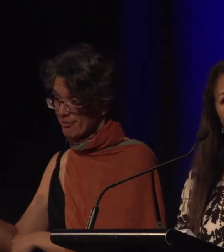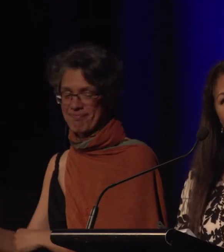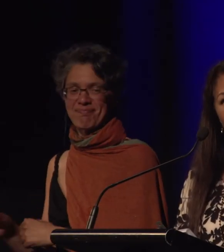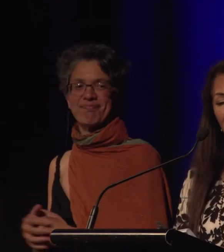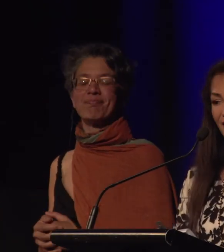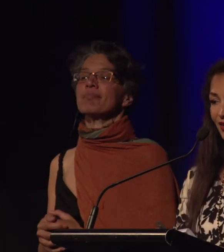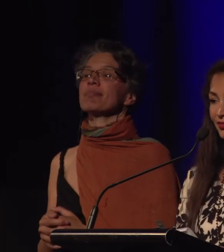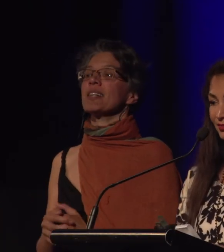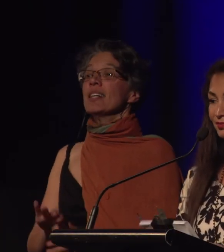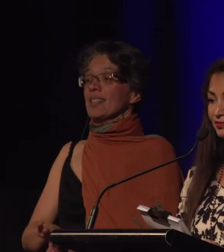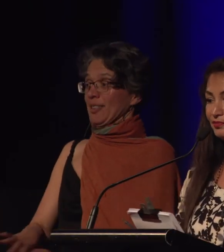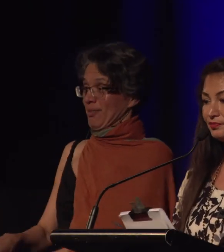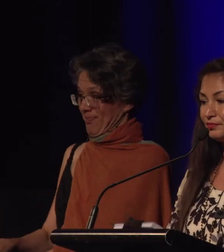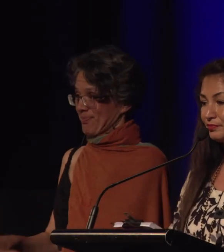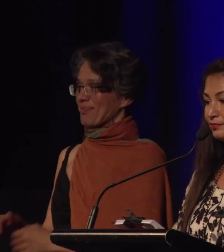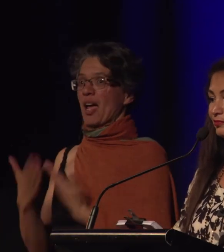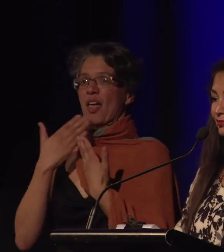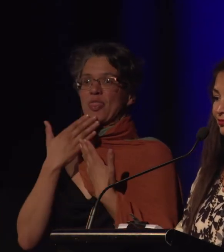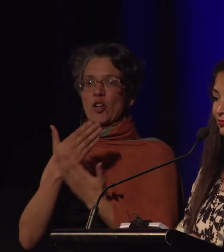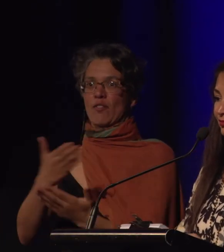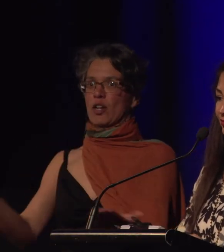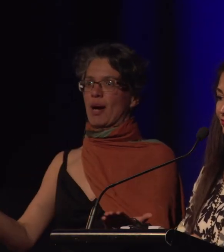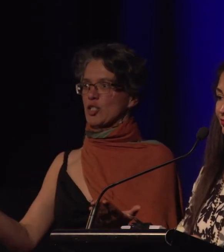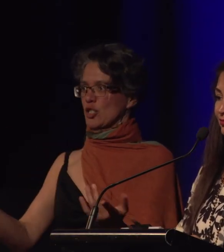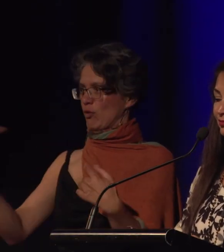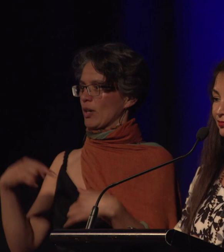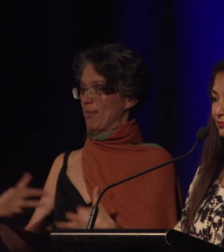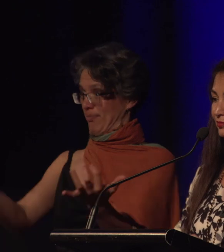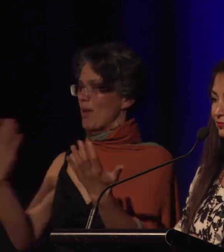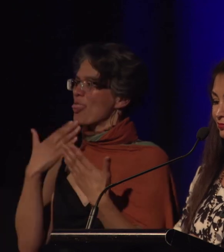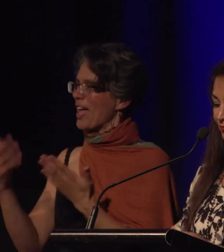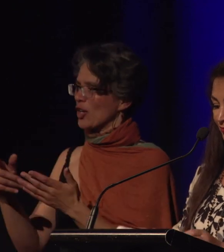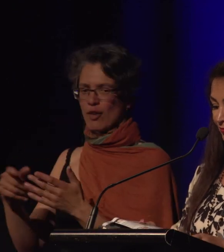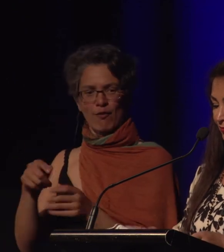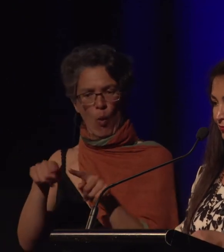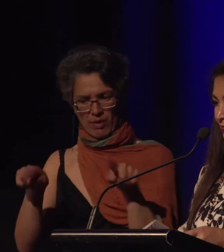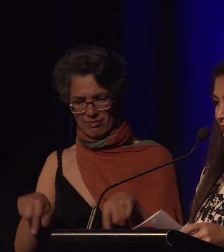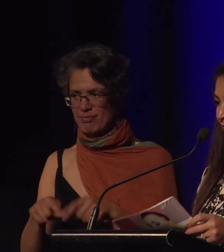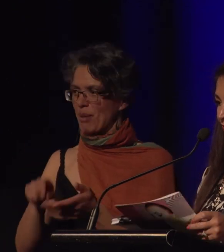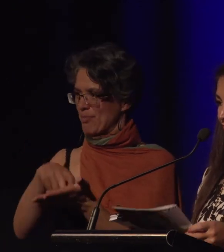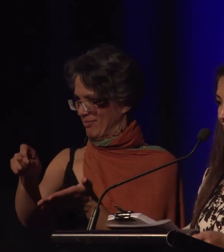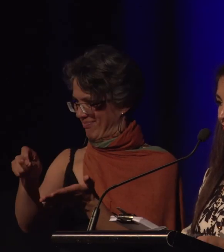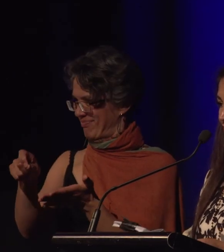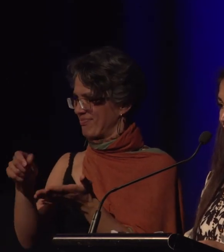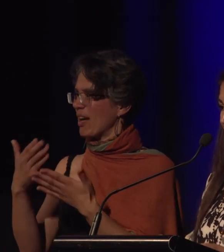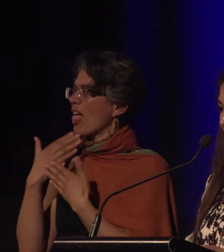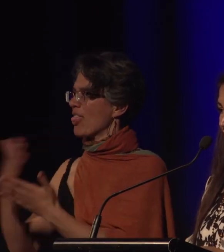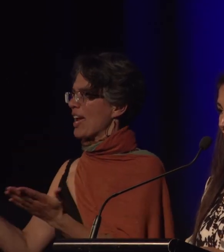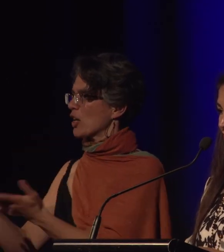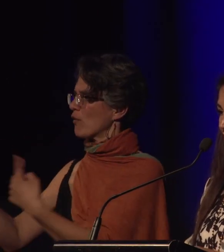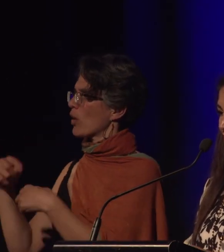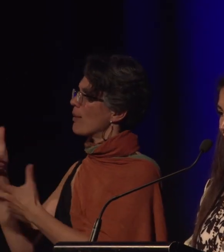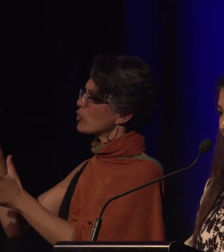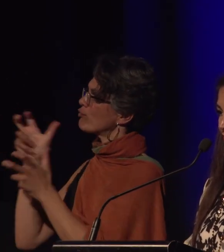Thank you very much for coming along tonight. Thank you for voting tonight in the straw poll. Most of all, thank you for informing yourself so that you can vote